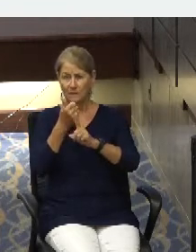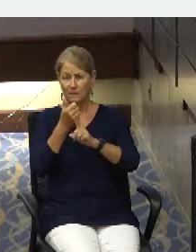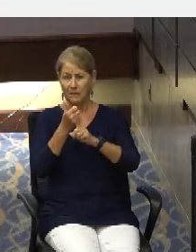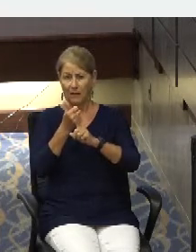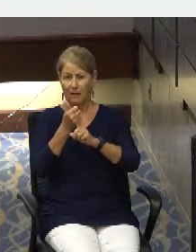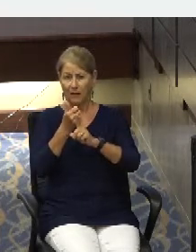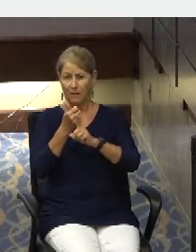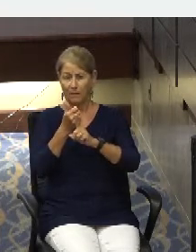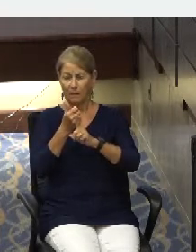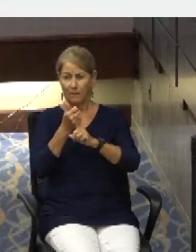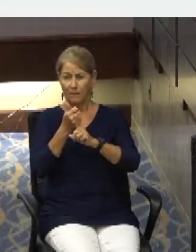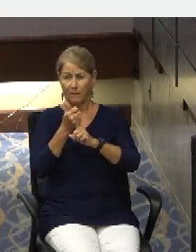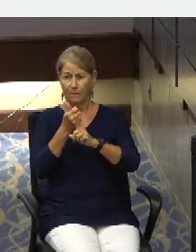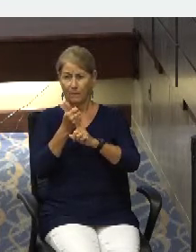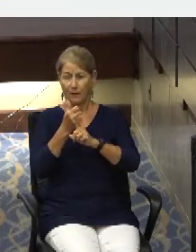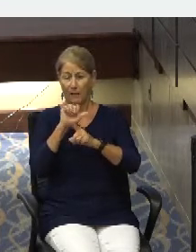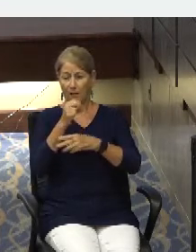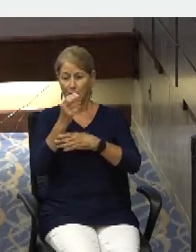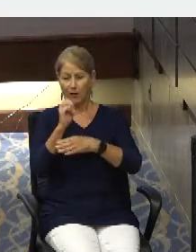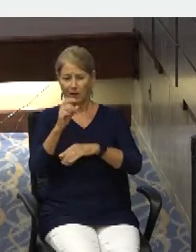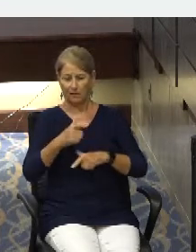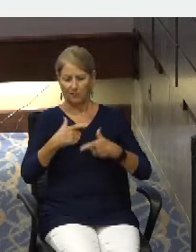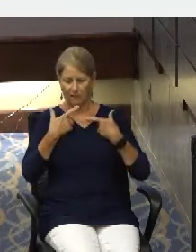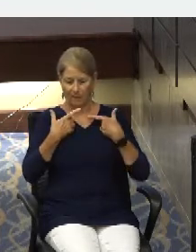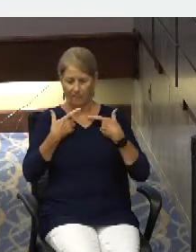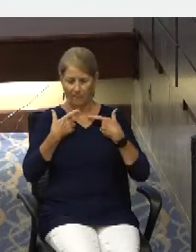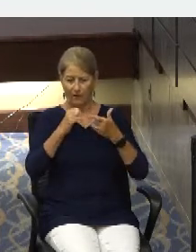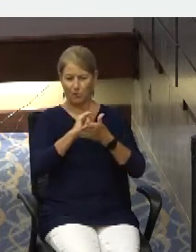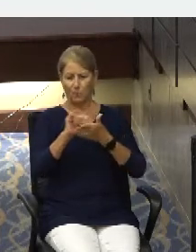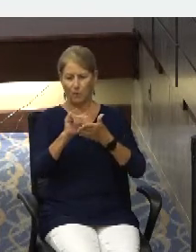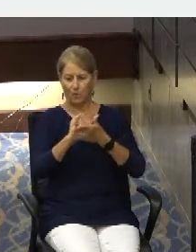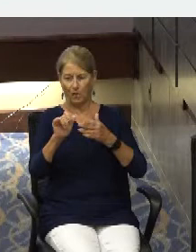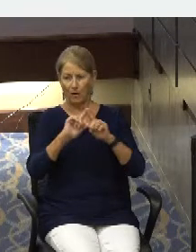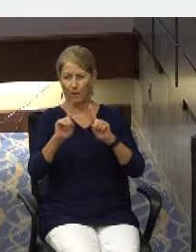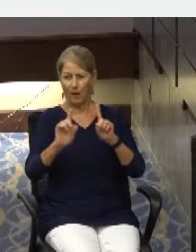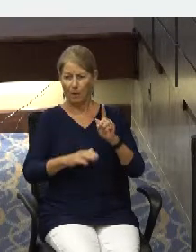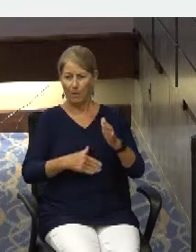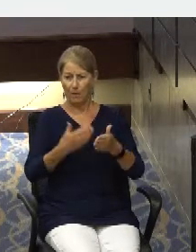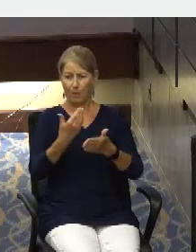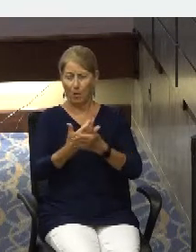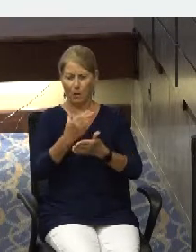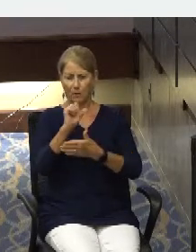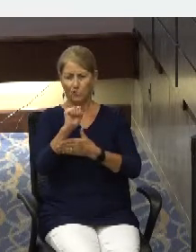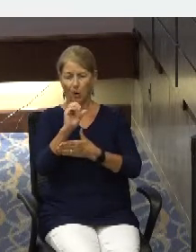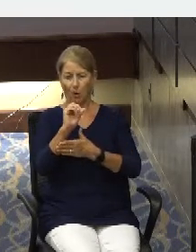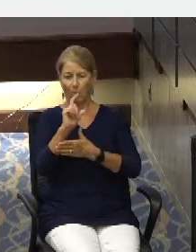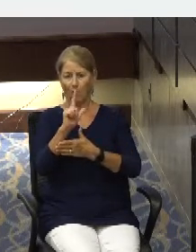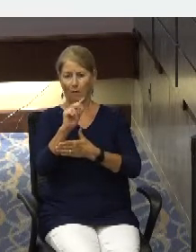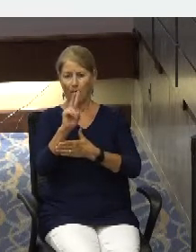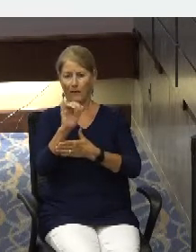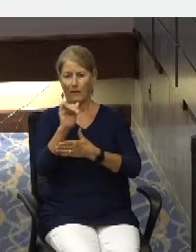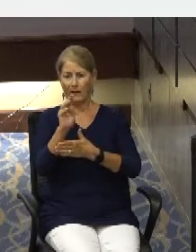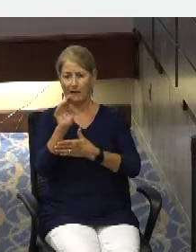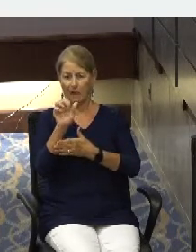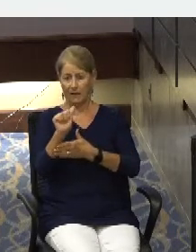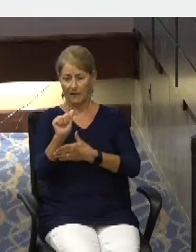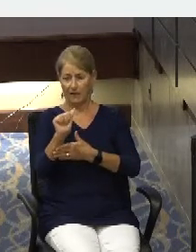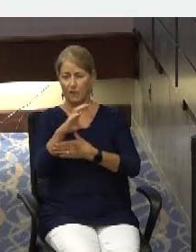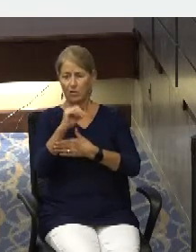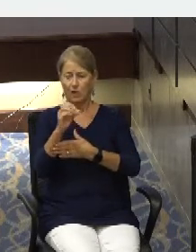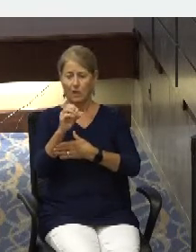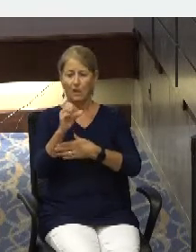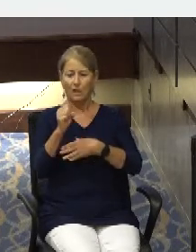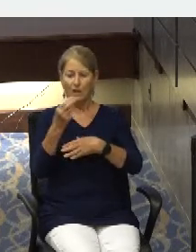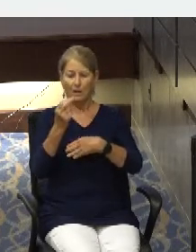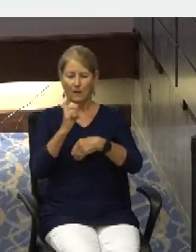based in she's based in New York, but was born in Slovenia. And she creates large-scale works using